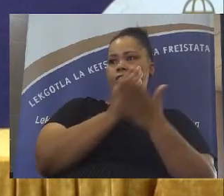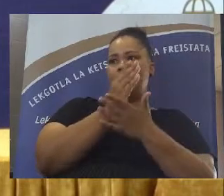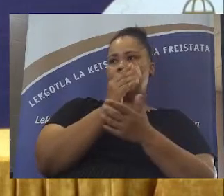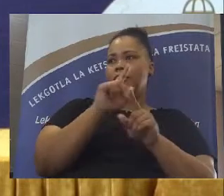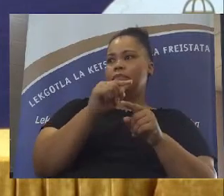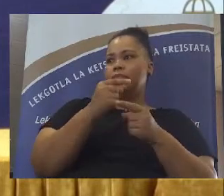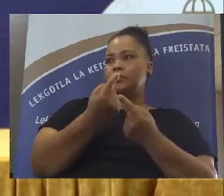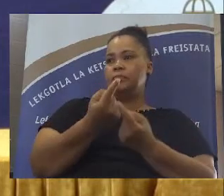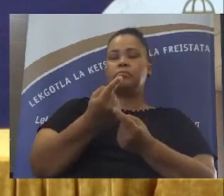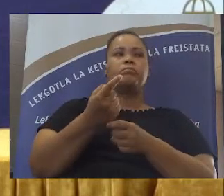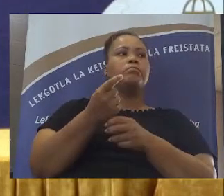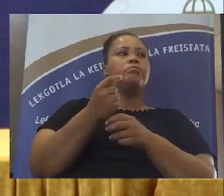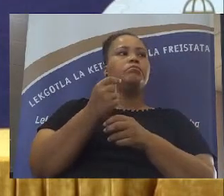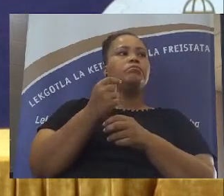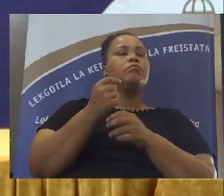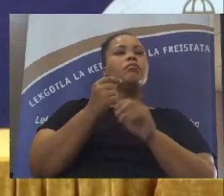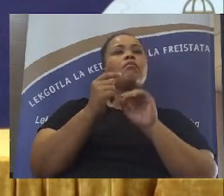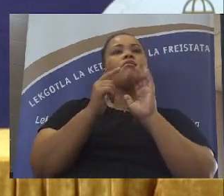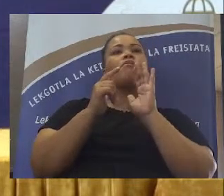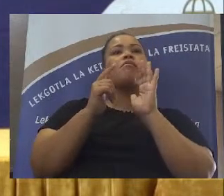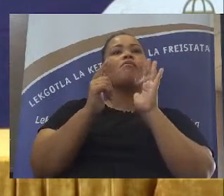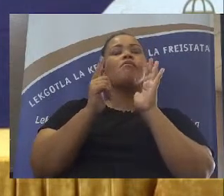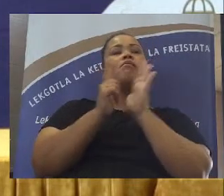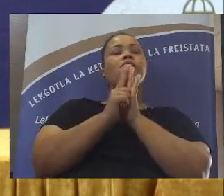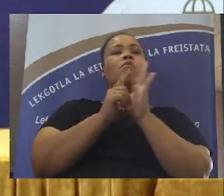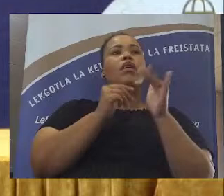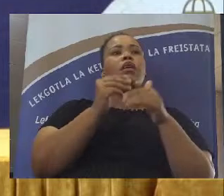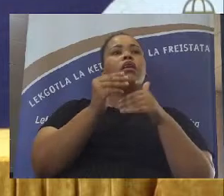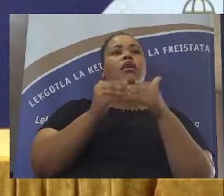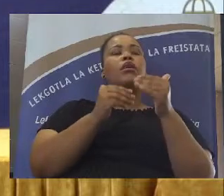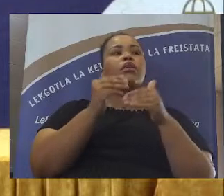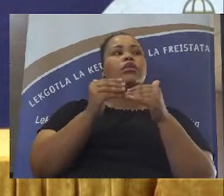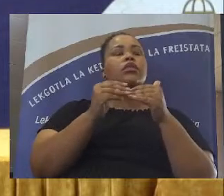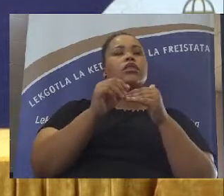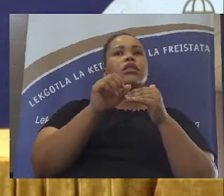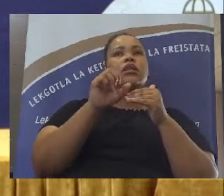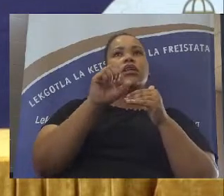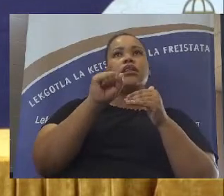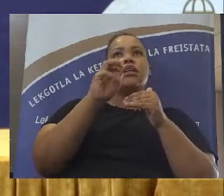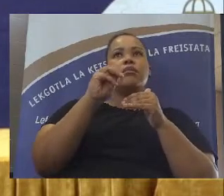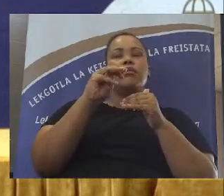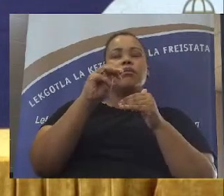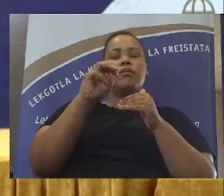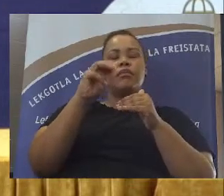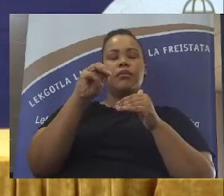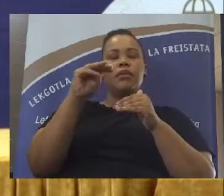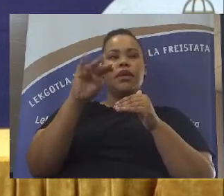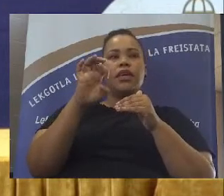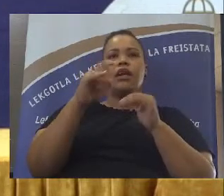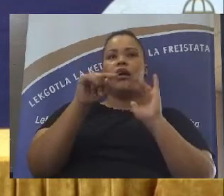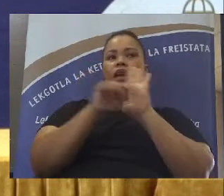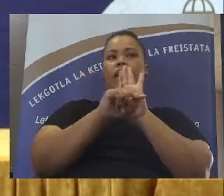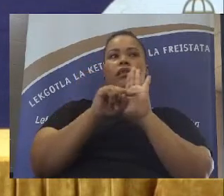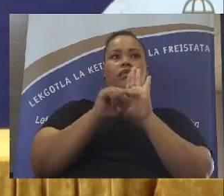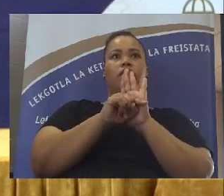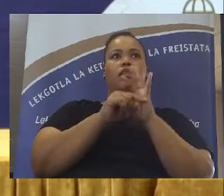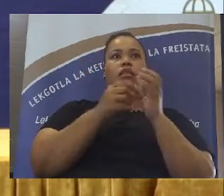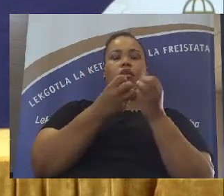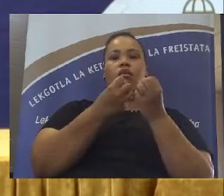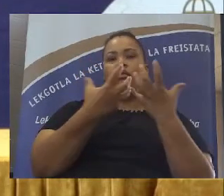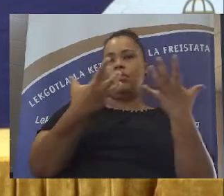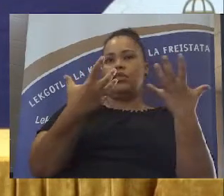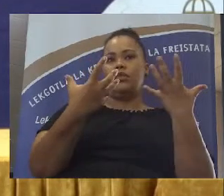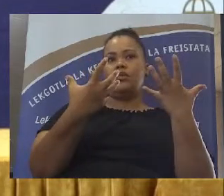The litigation route for resolving disputes places SMS in a significant disadvantage relative to their